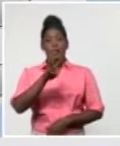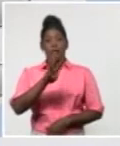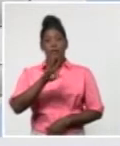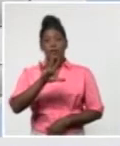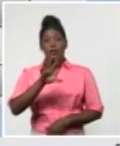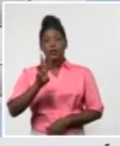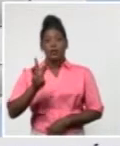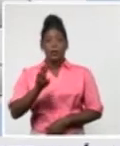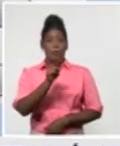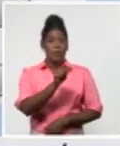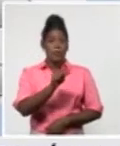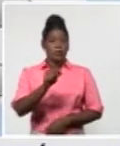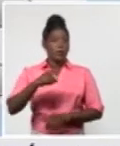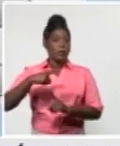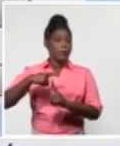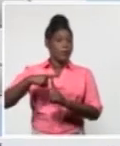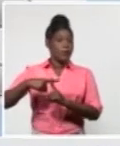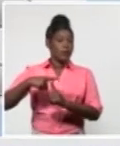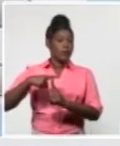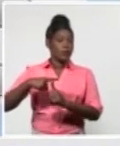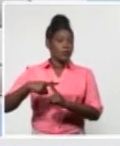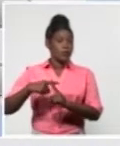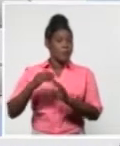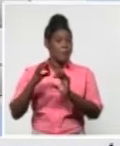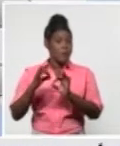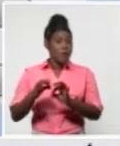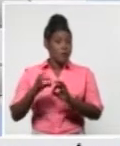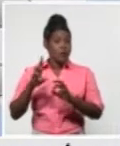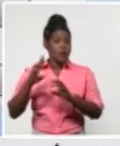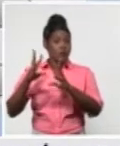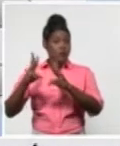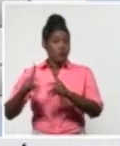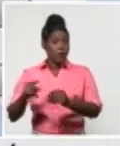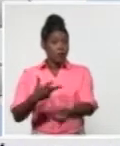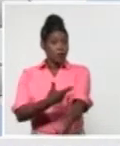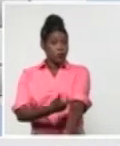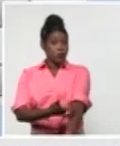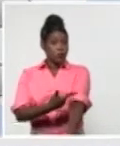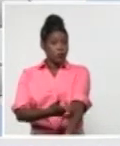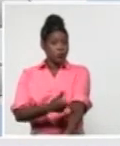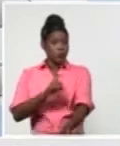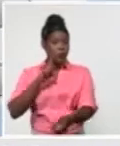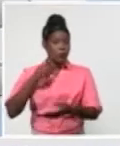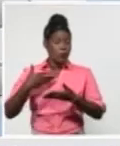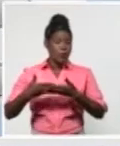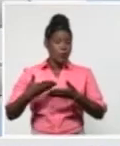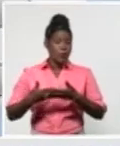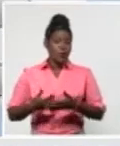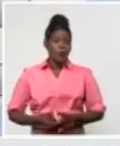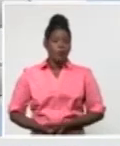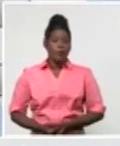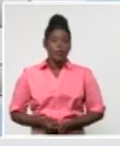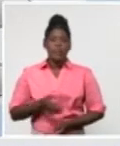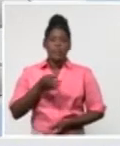2,353 people who have tested positive after the analysis of these samples.